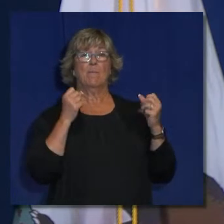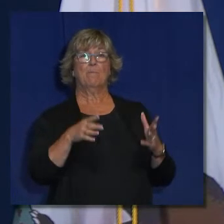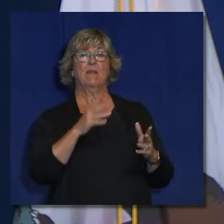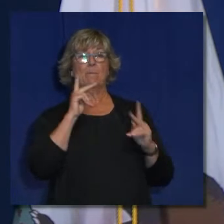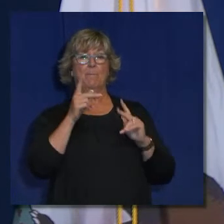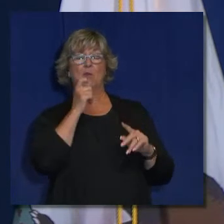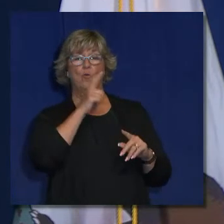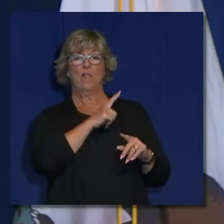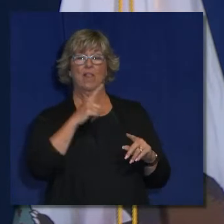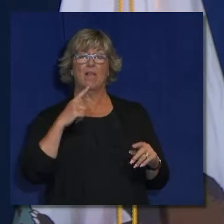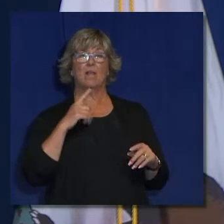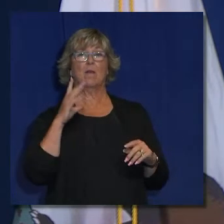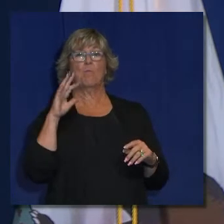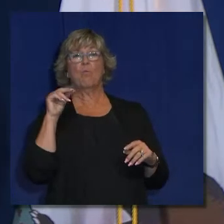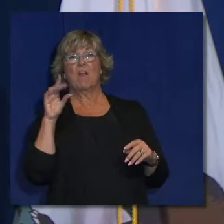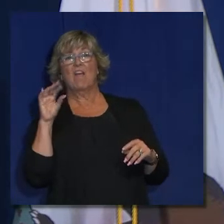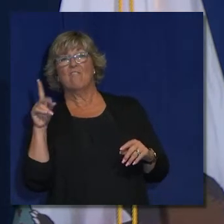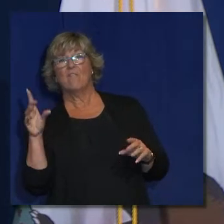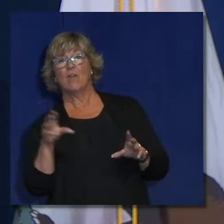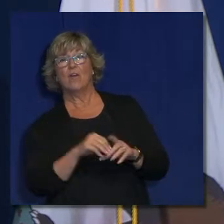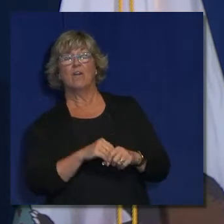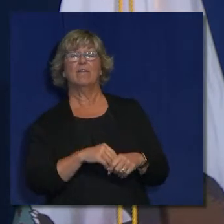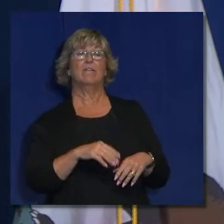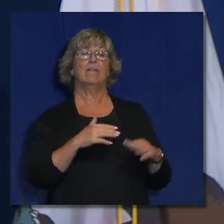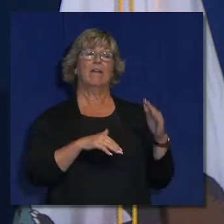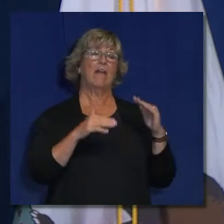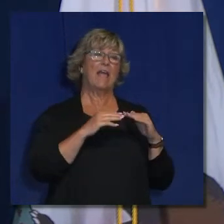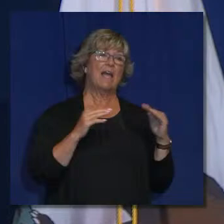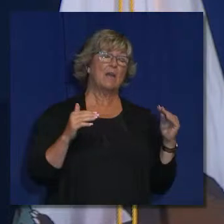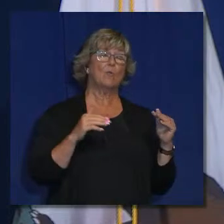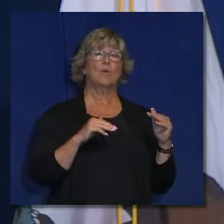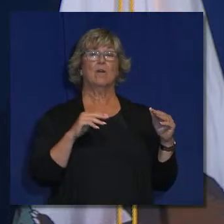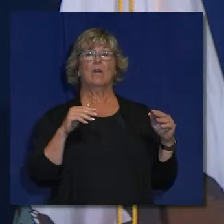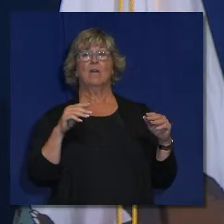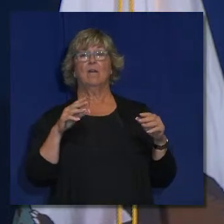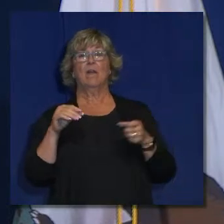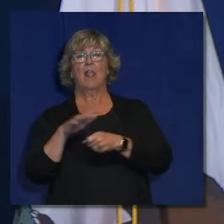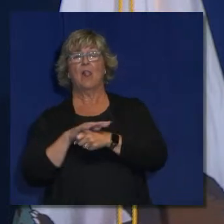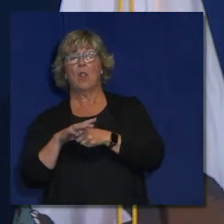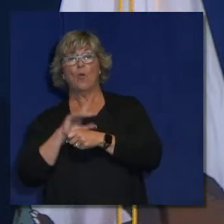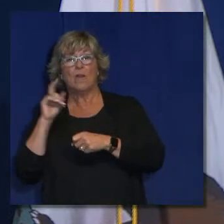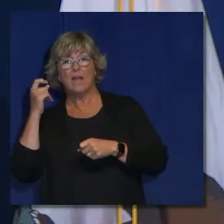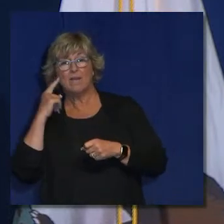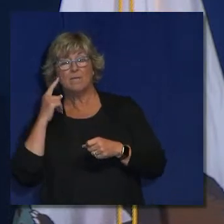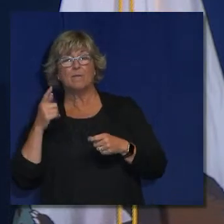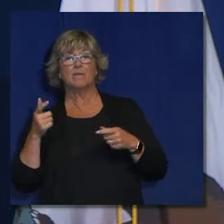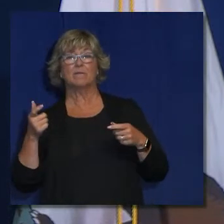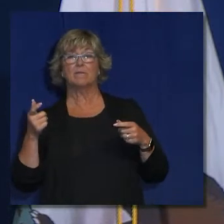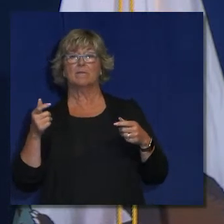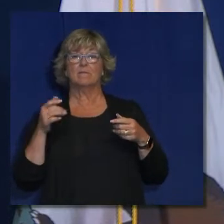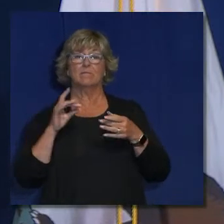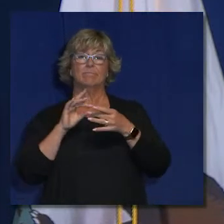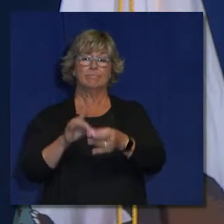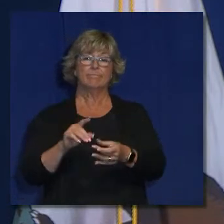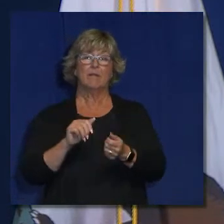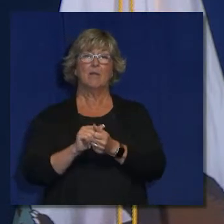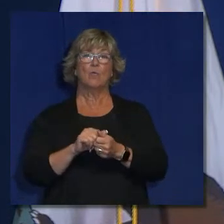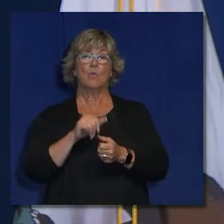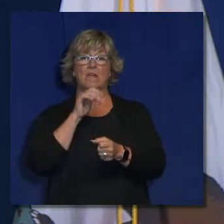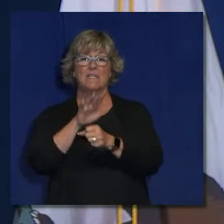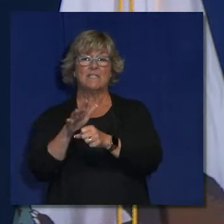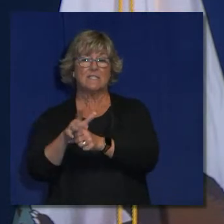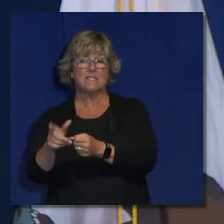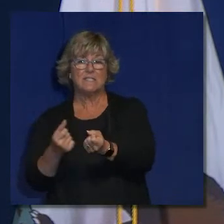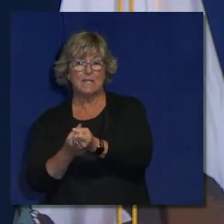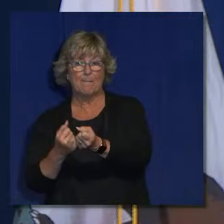of the legislature, Senator Bradford included, and equity components of this, working with local governments to address some of the vagaries as it relates to the lack of